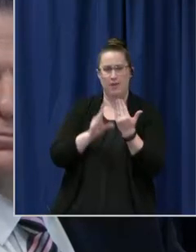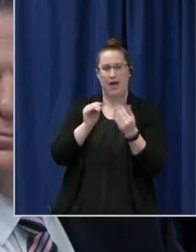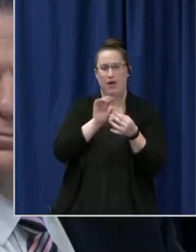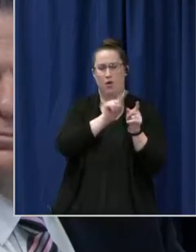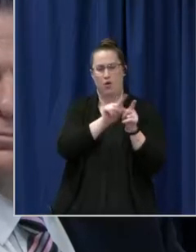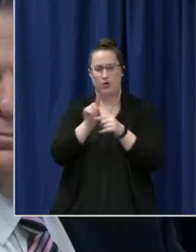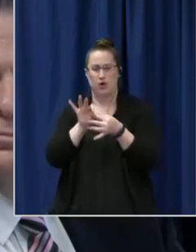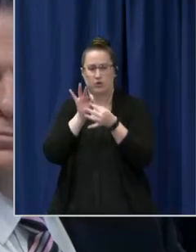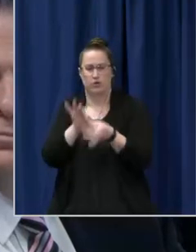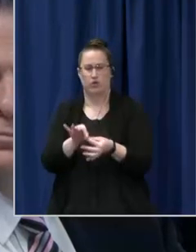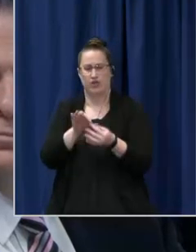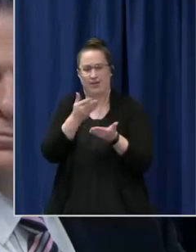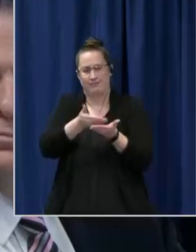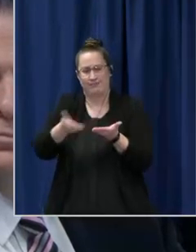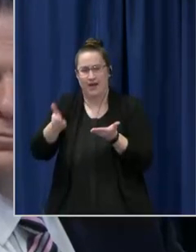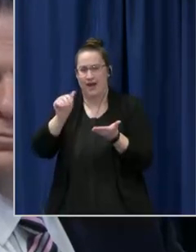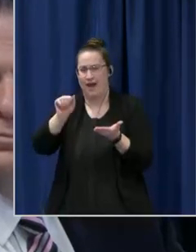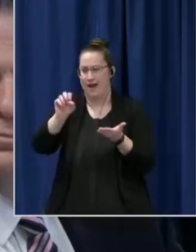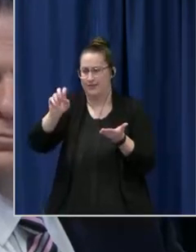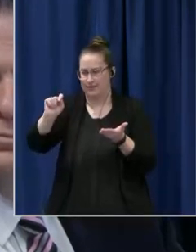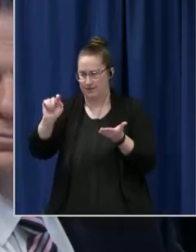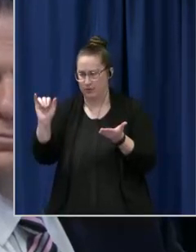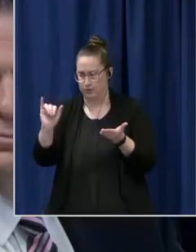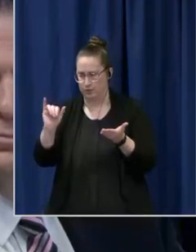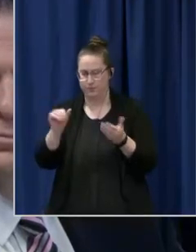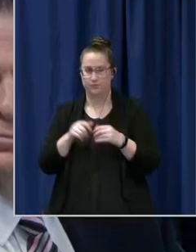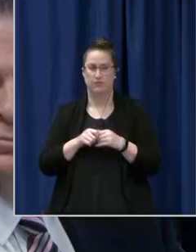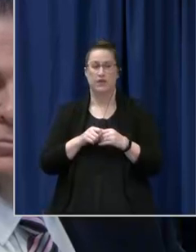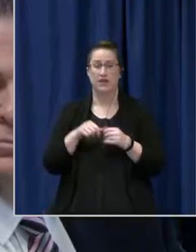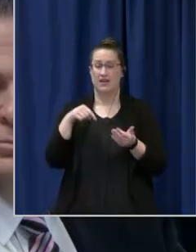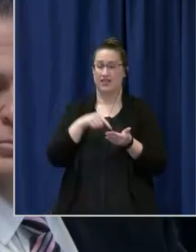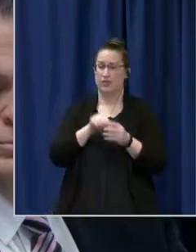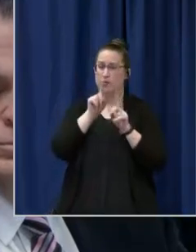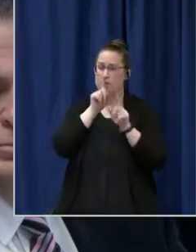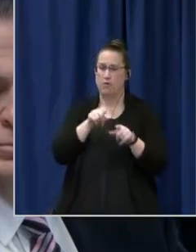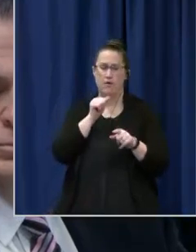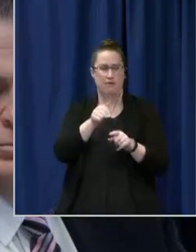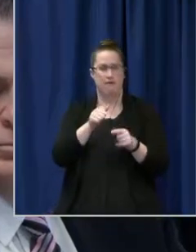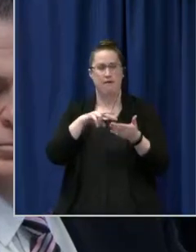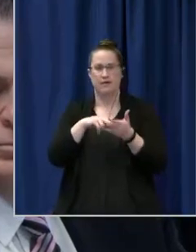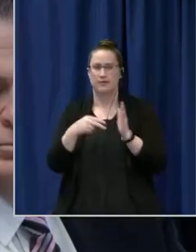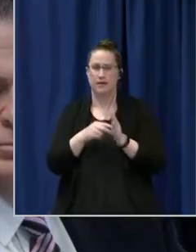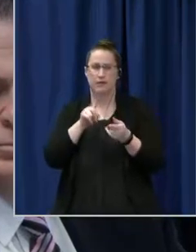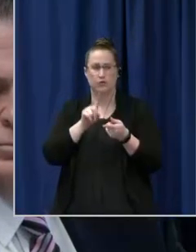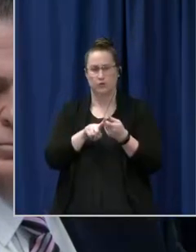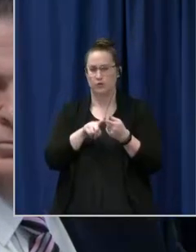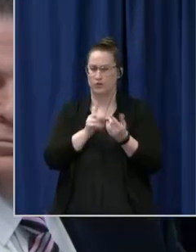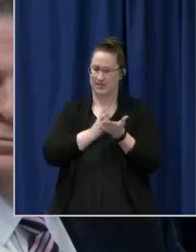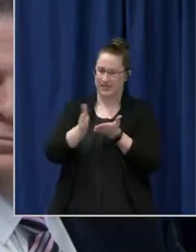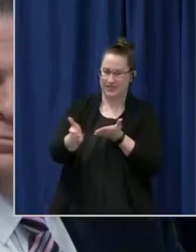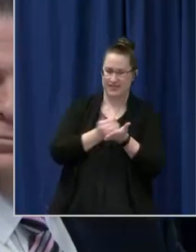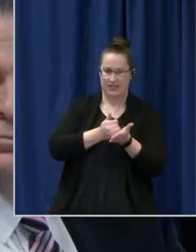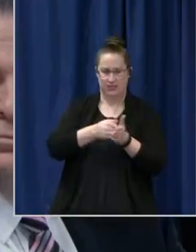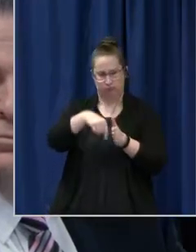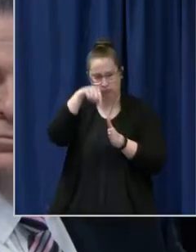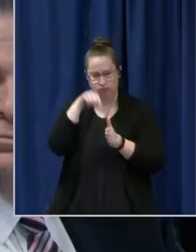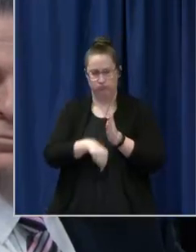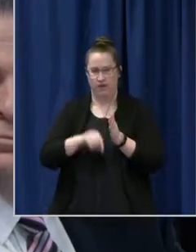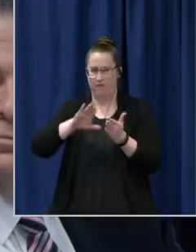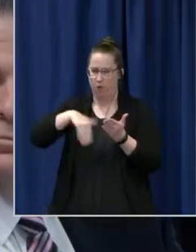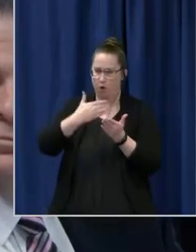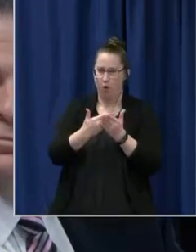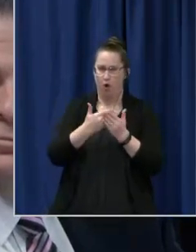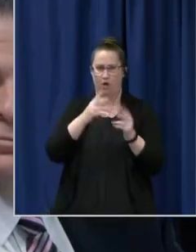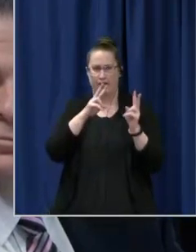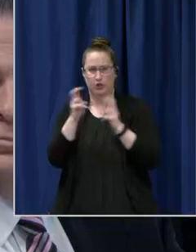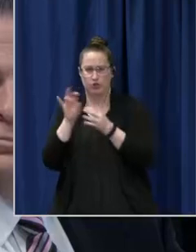associated assets. Moreover, this report is not intended to be an exhaustive discussion of issues related